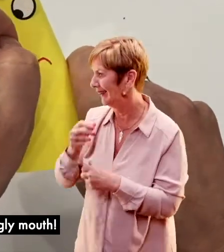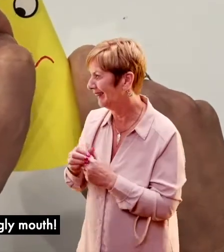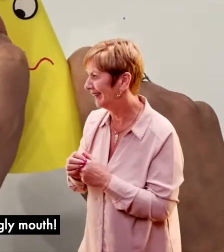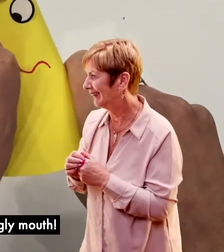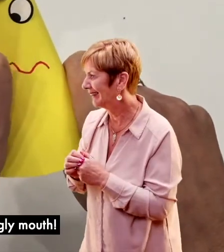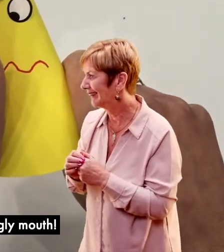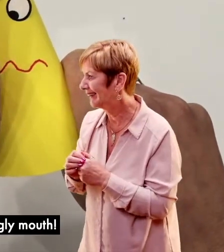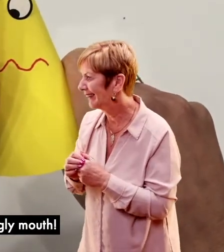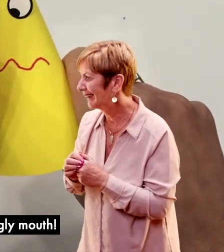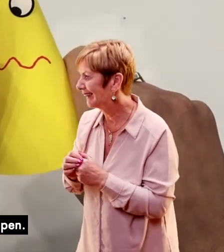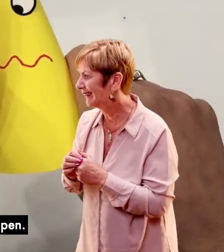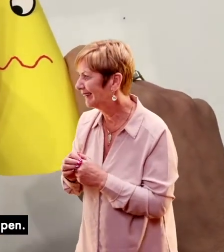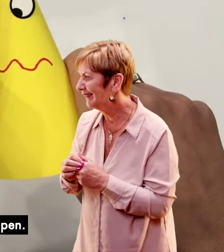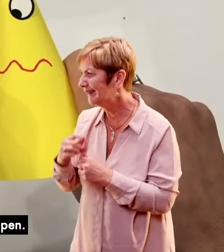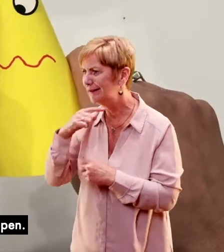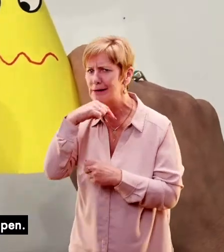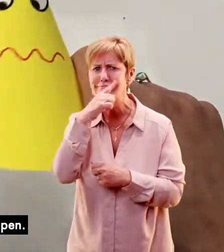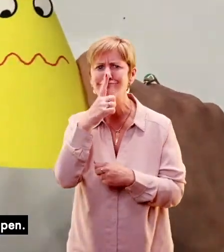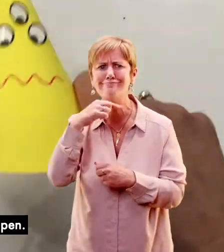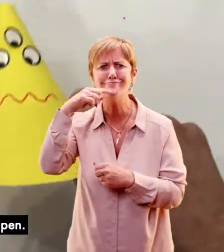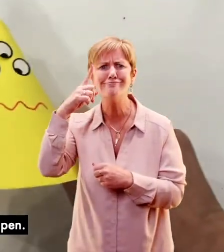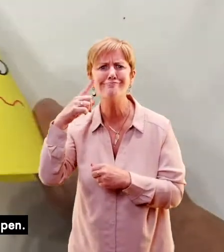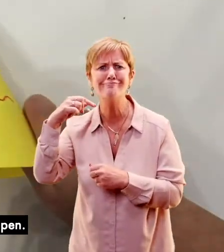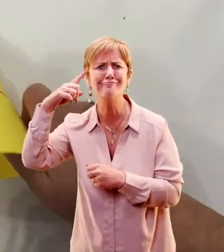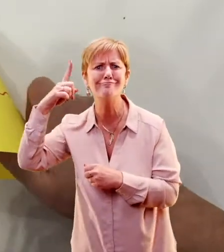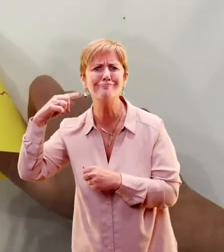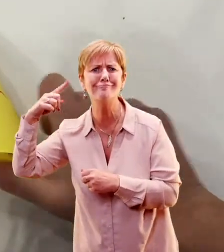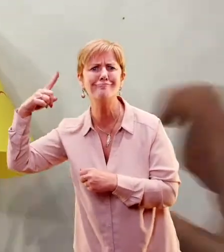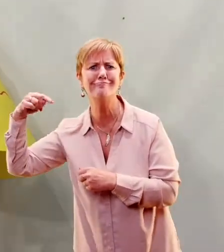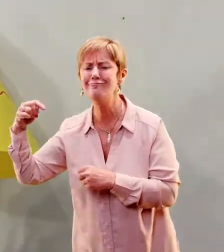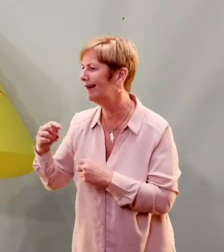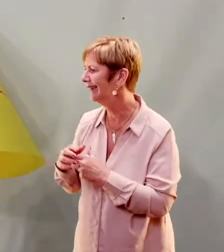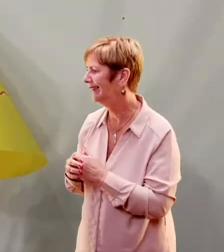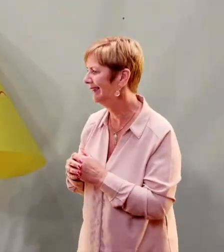have a pink wiggly mouth. I'm going to draw this on with a pen.